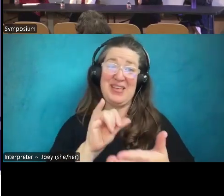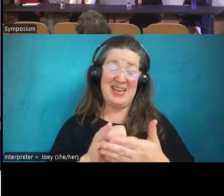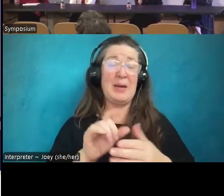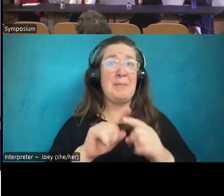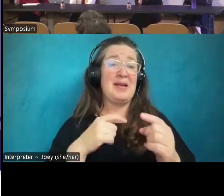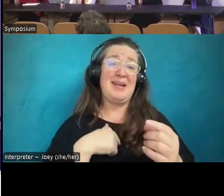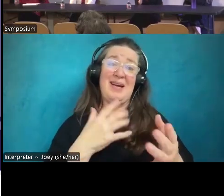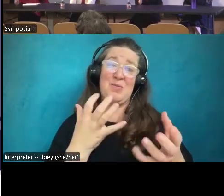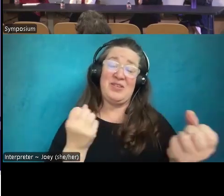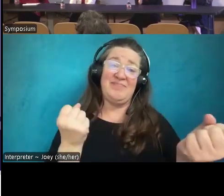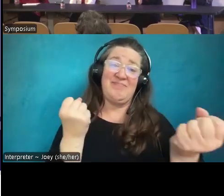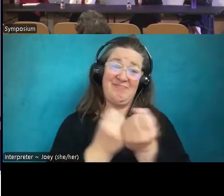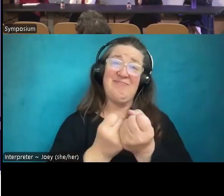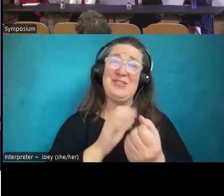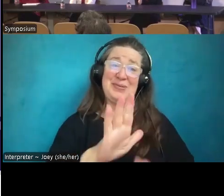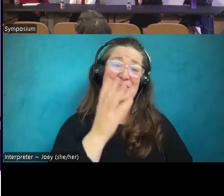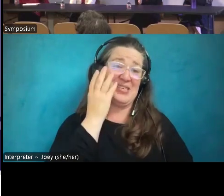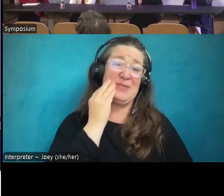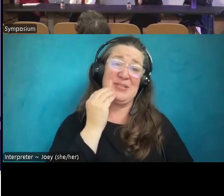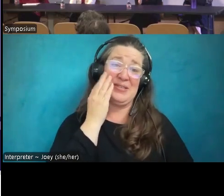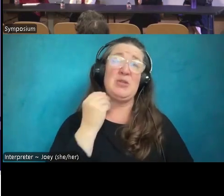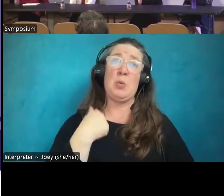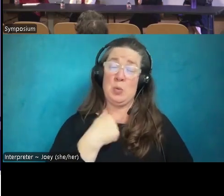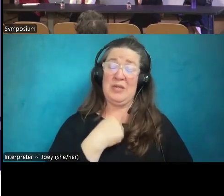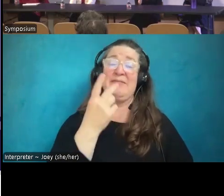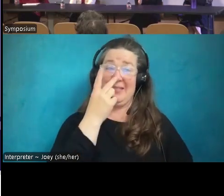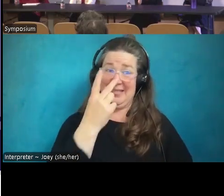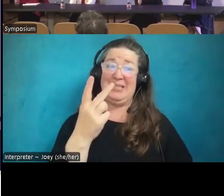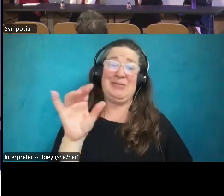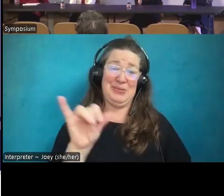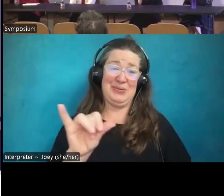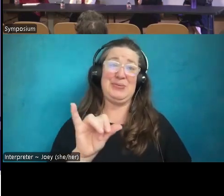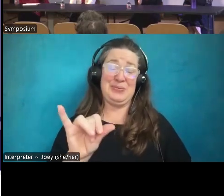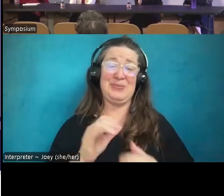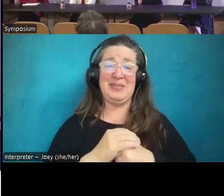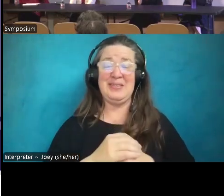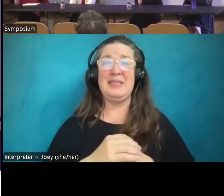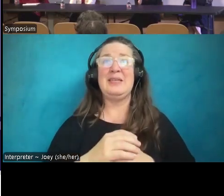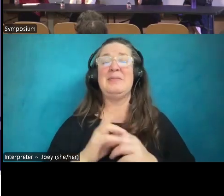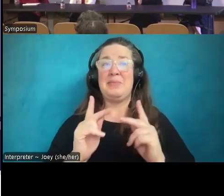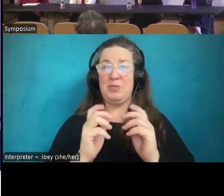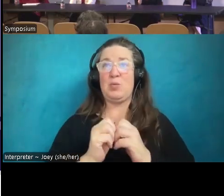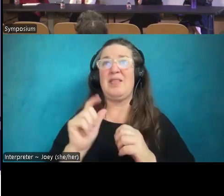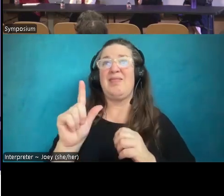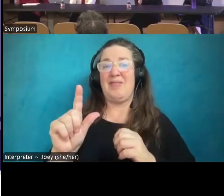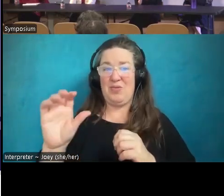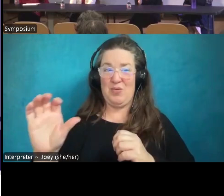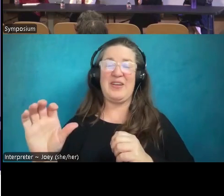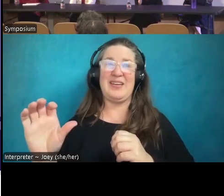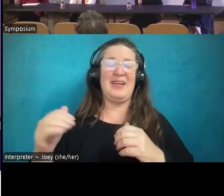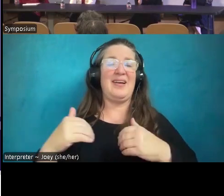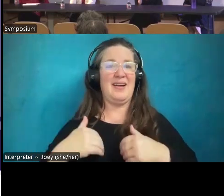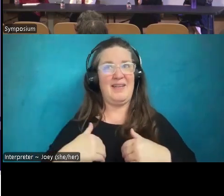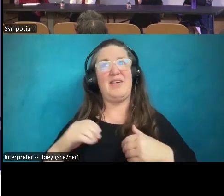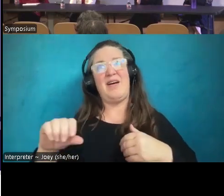that experience that you've had, because we see it as well in people with long COVID who get other